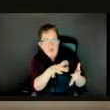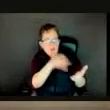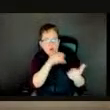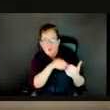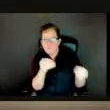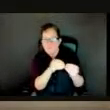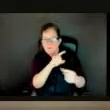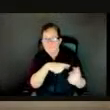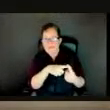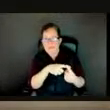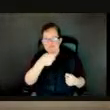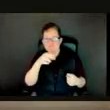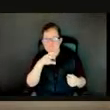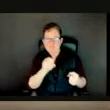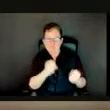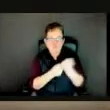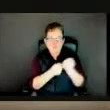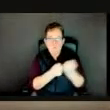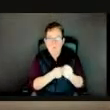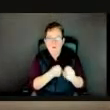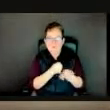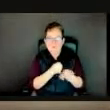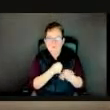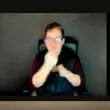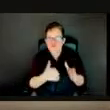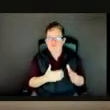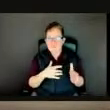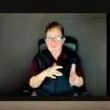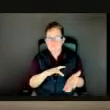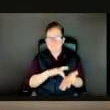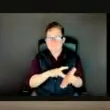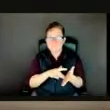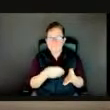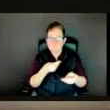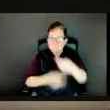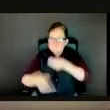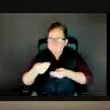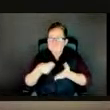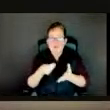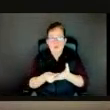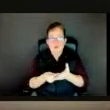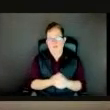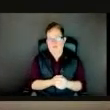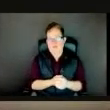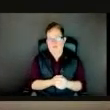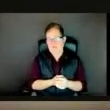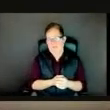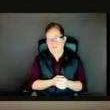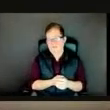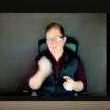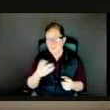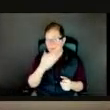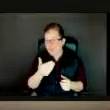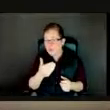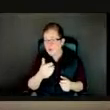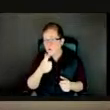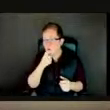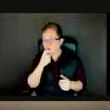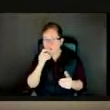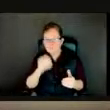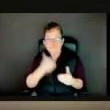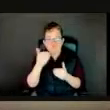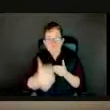peer support specialist Medicaid reimbursement model. Thank you. Thank you. Okay, who's gonna move us